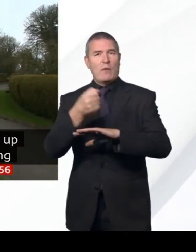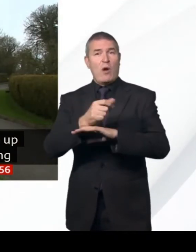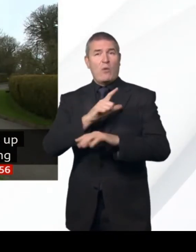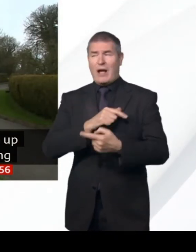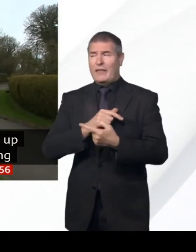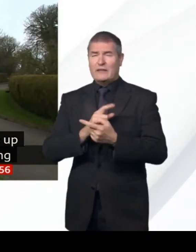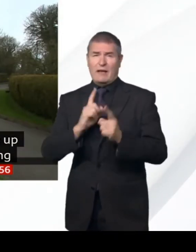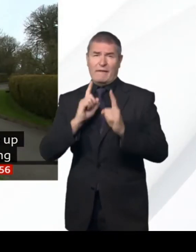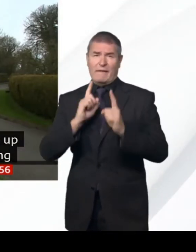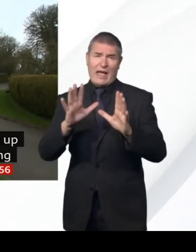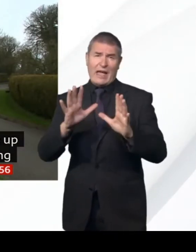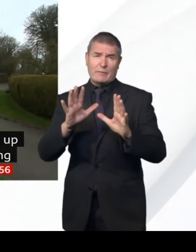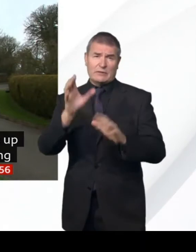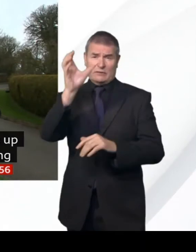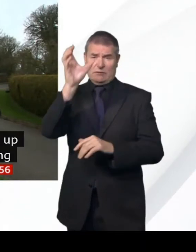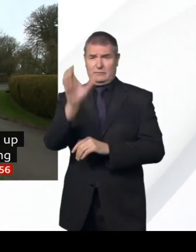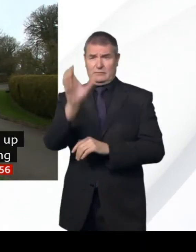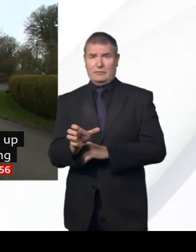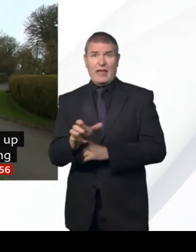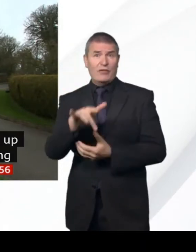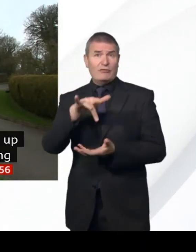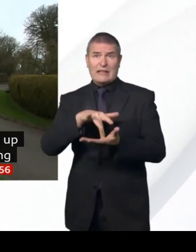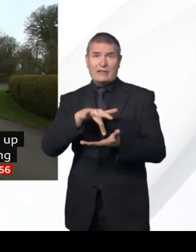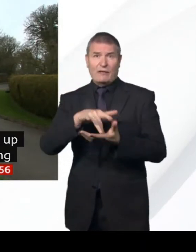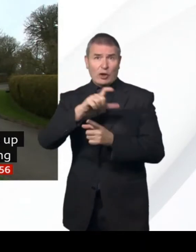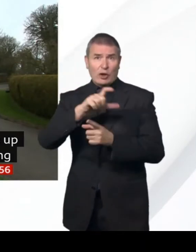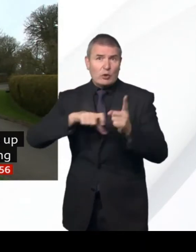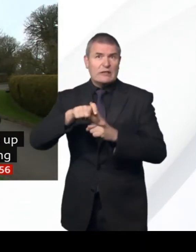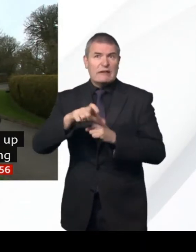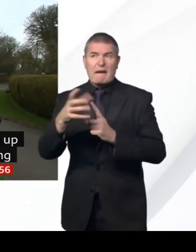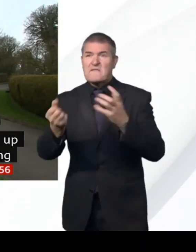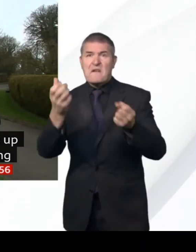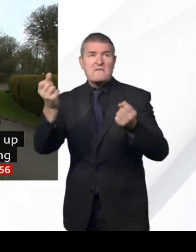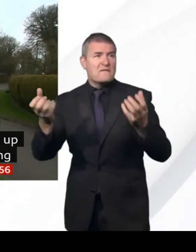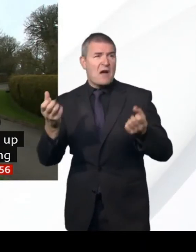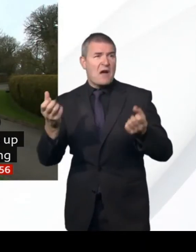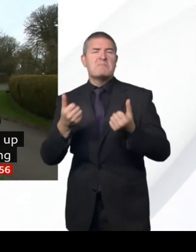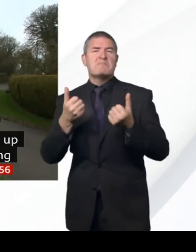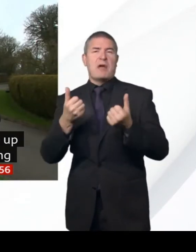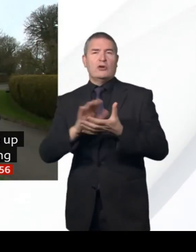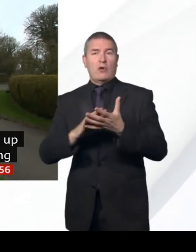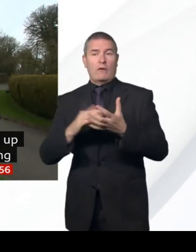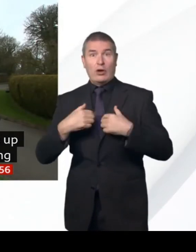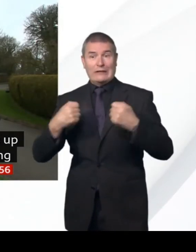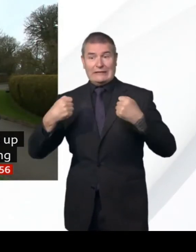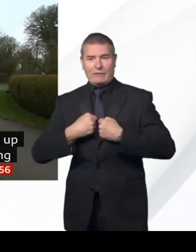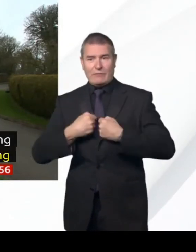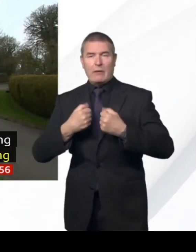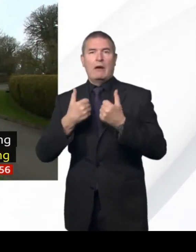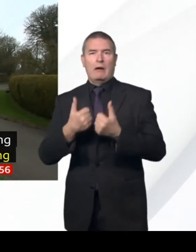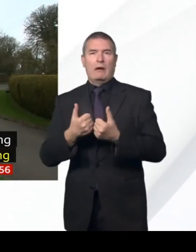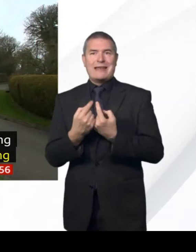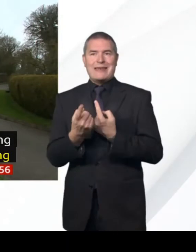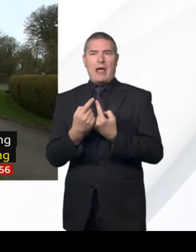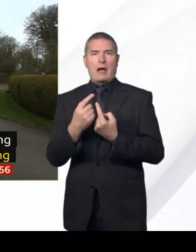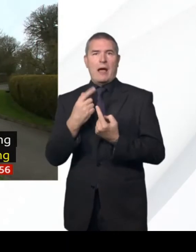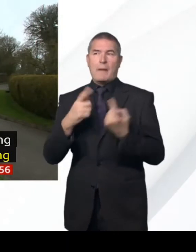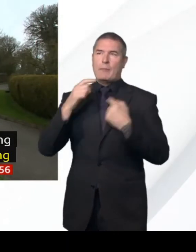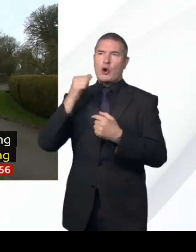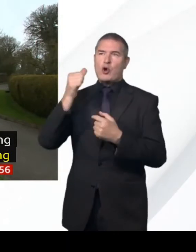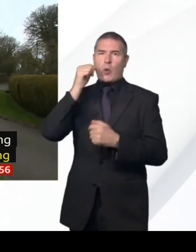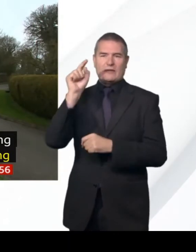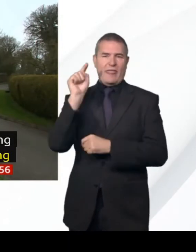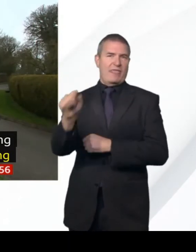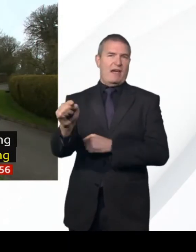iconic structures. They are brilliant. They're in the centre of communities. And from the point of view of a defibrillator, having it very close to the centre of a